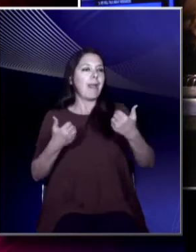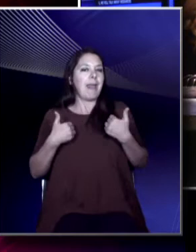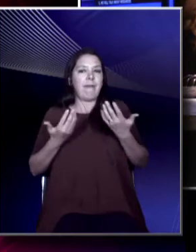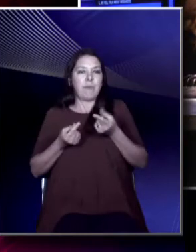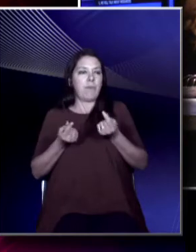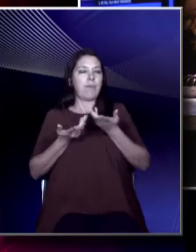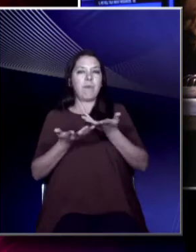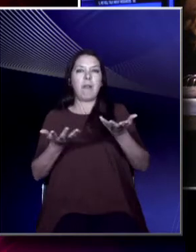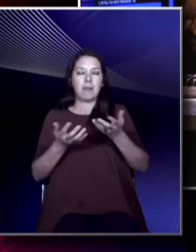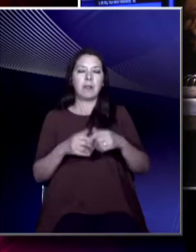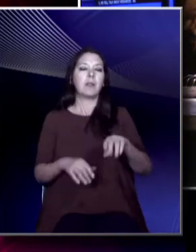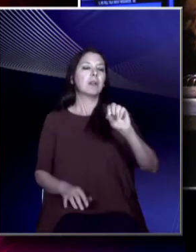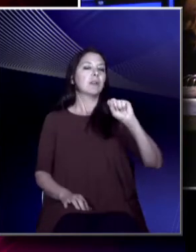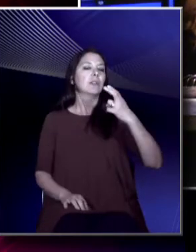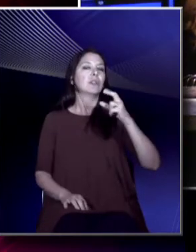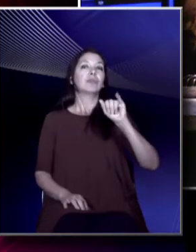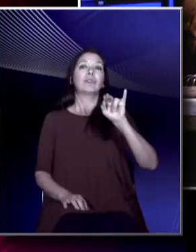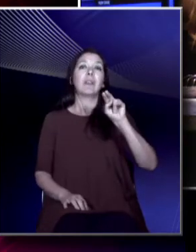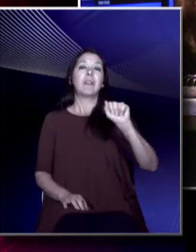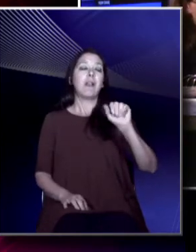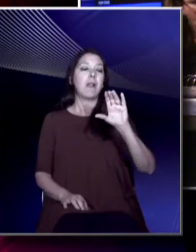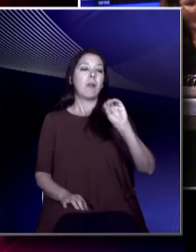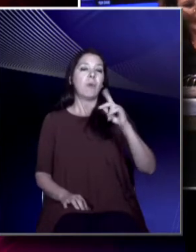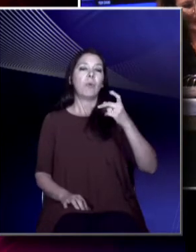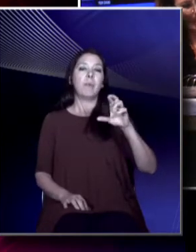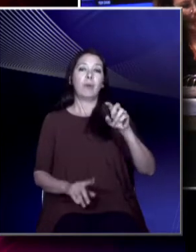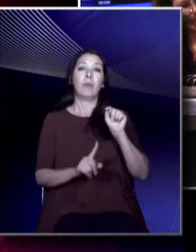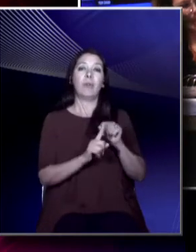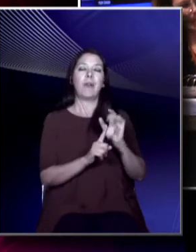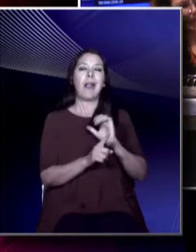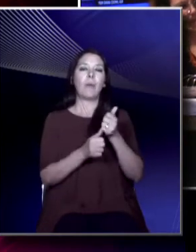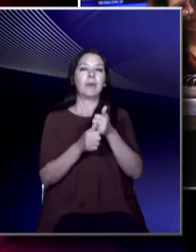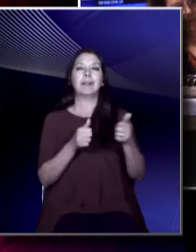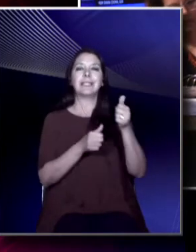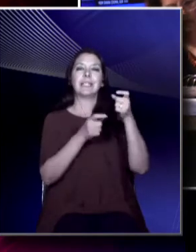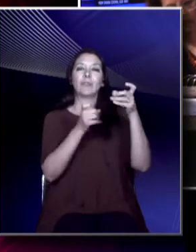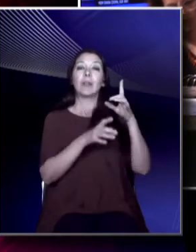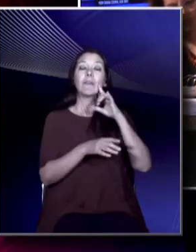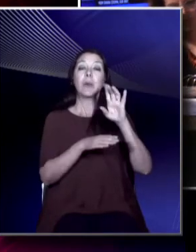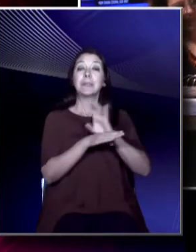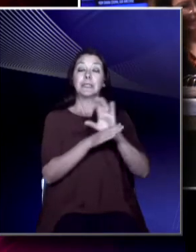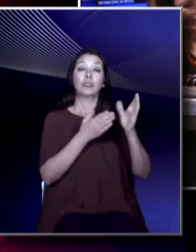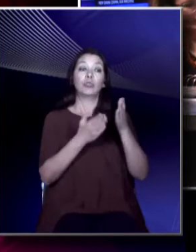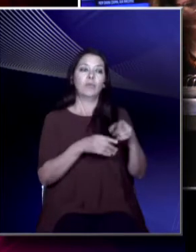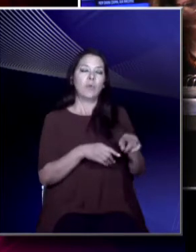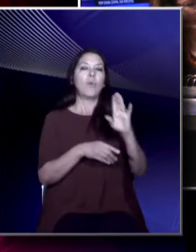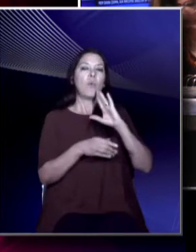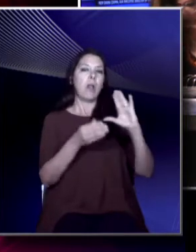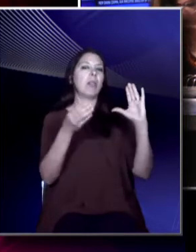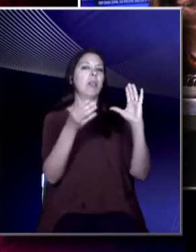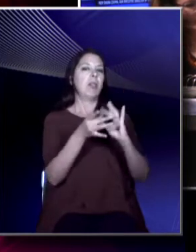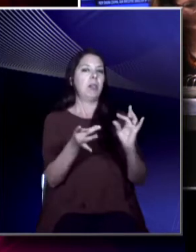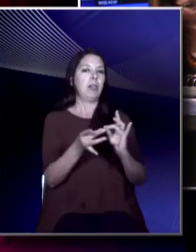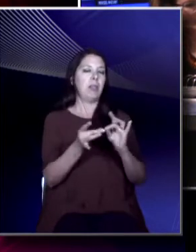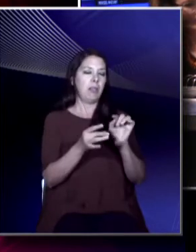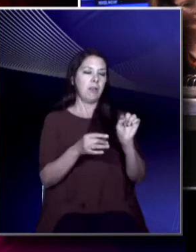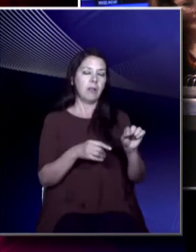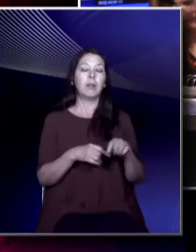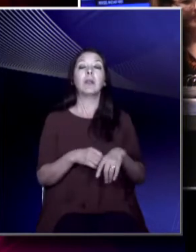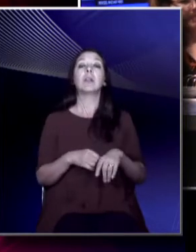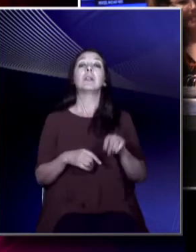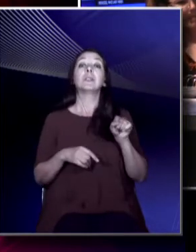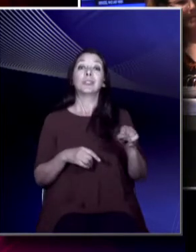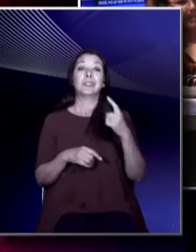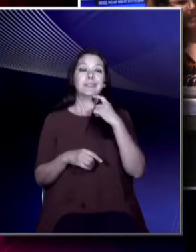from Shana Cooper, our Executive Director of Business Services, who last week met with the